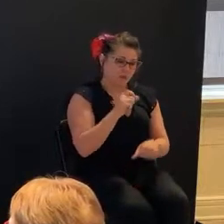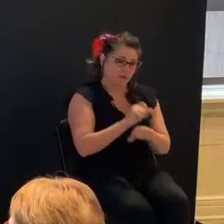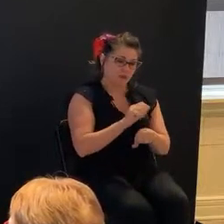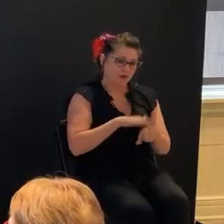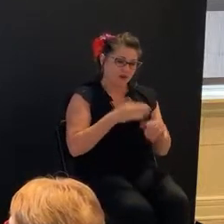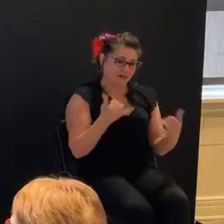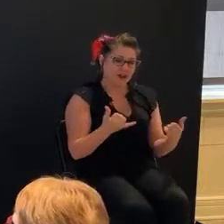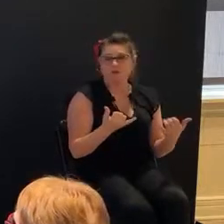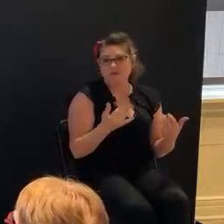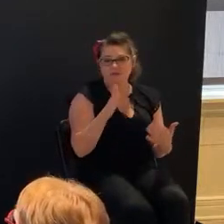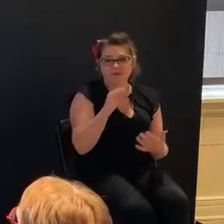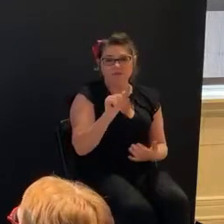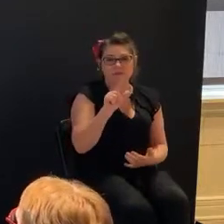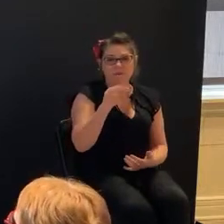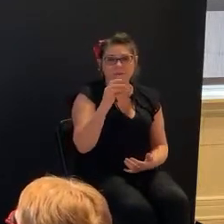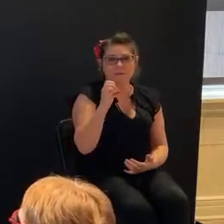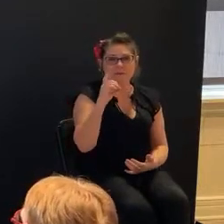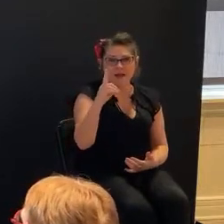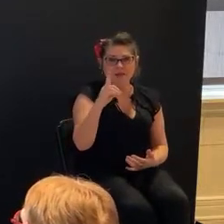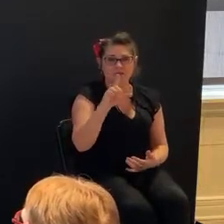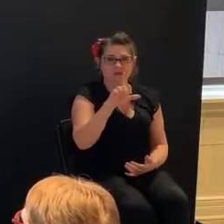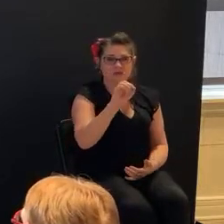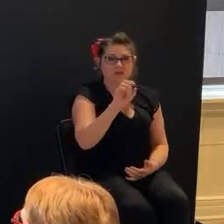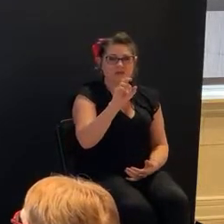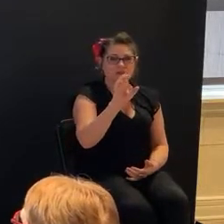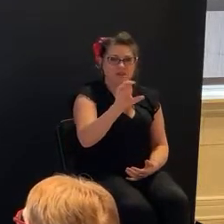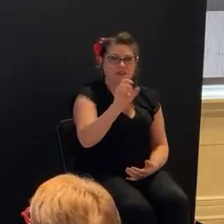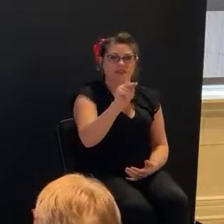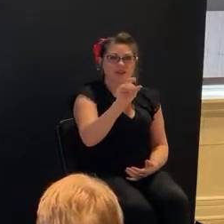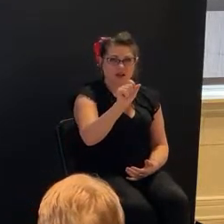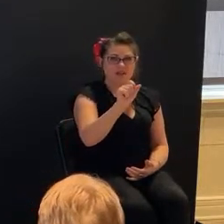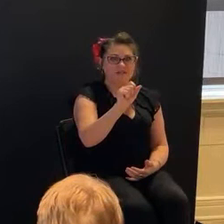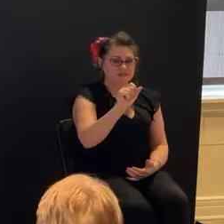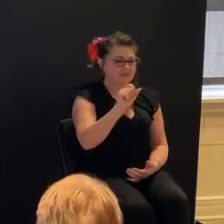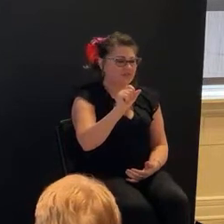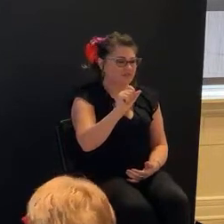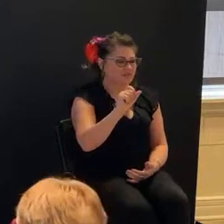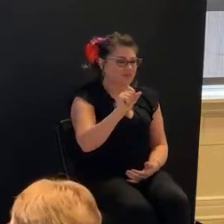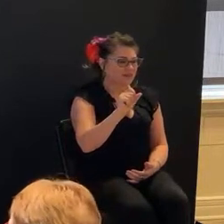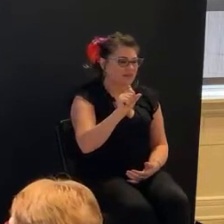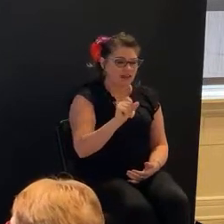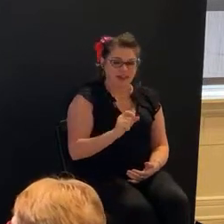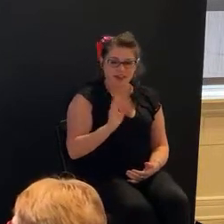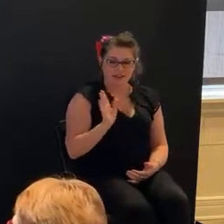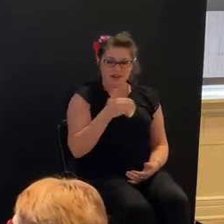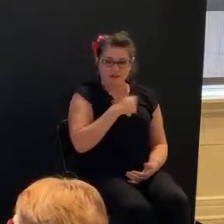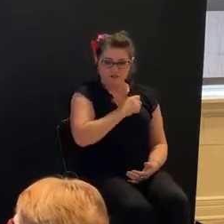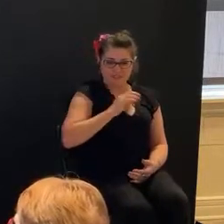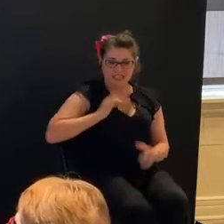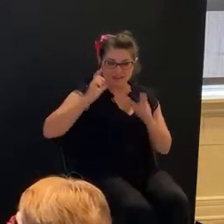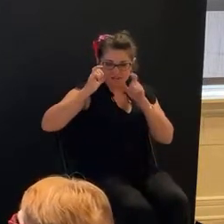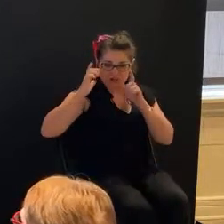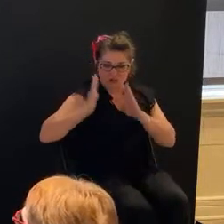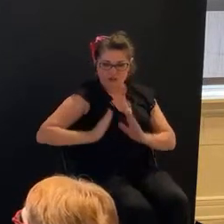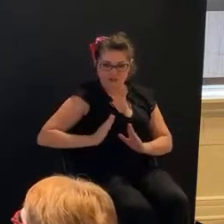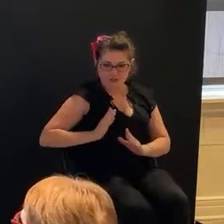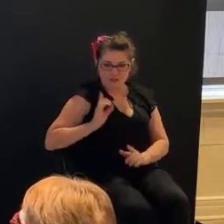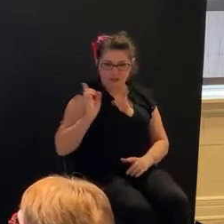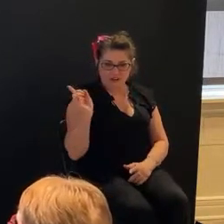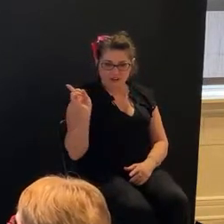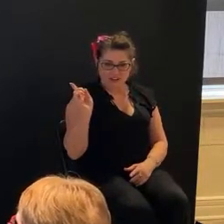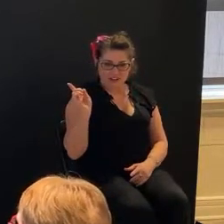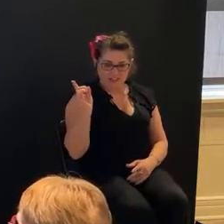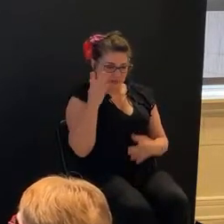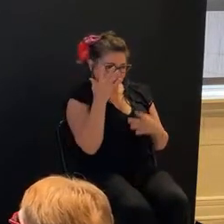the Ballard Locks, and it's one of our photographers on staff was interested in doing kind